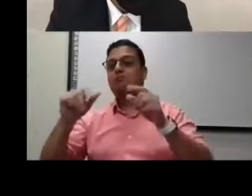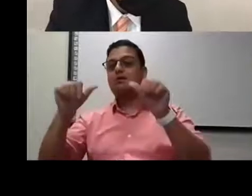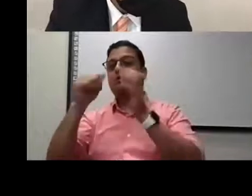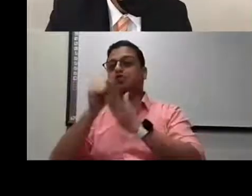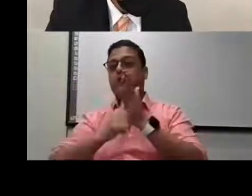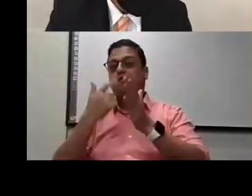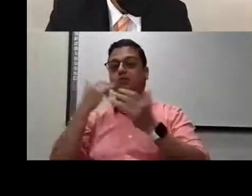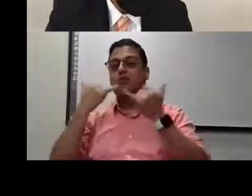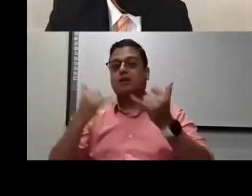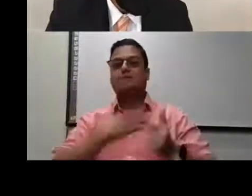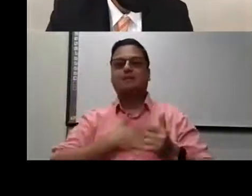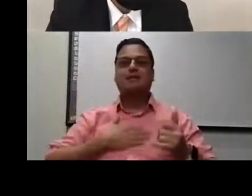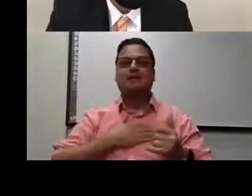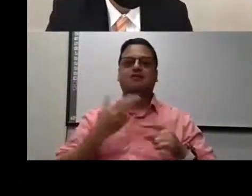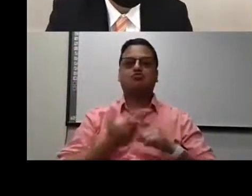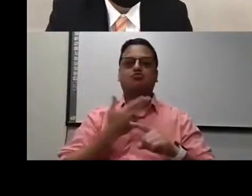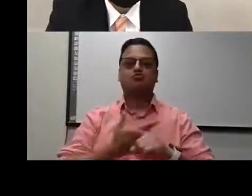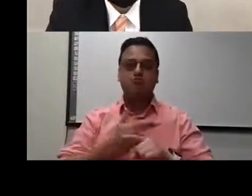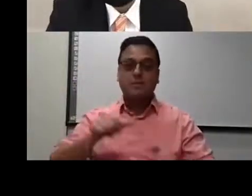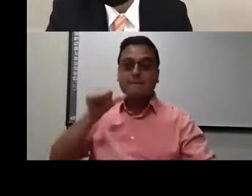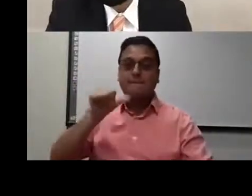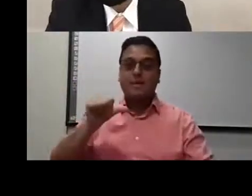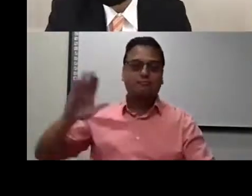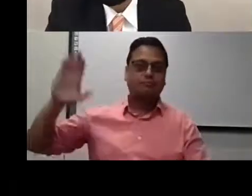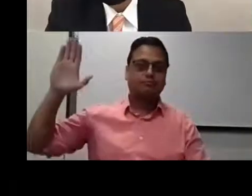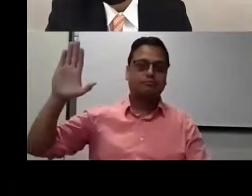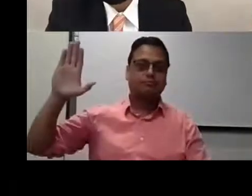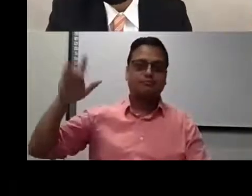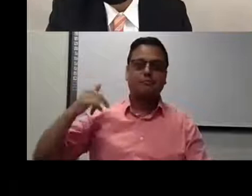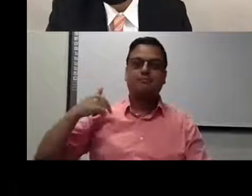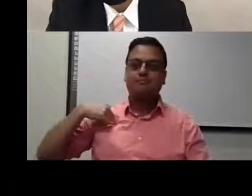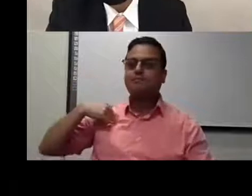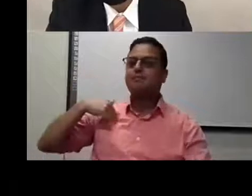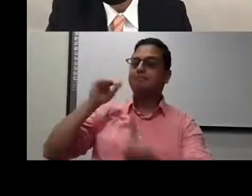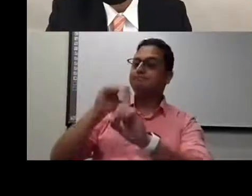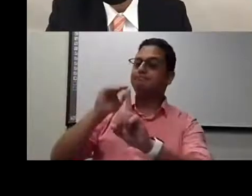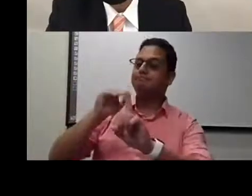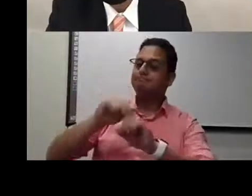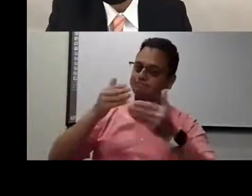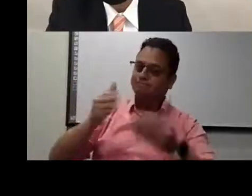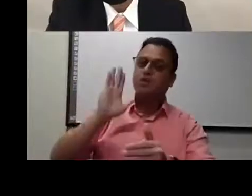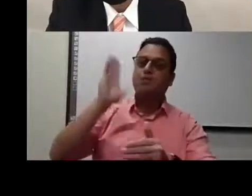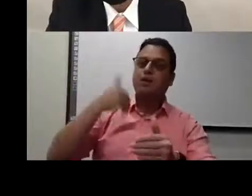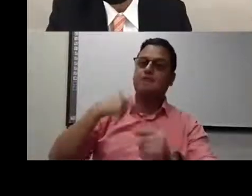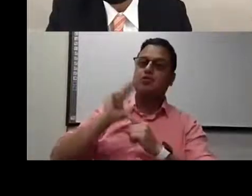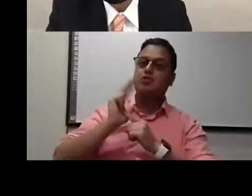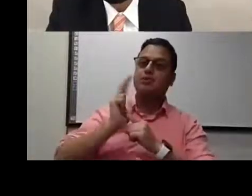evening, please use the raise your hand functionality in Zoom, and I will call upon you, and you'll have 3 minutes to address the